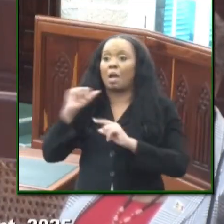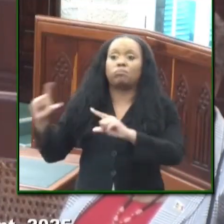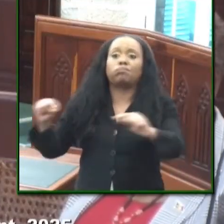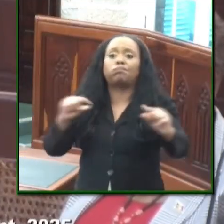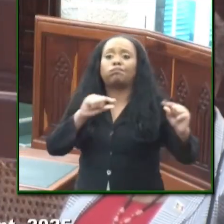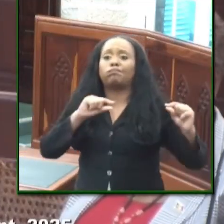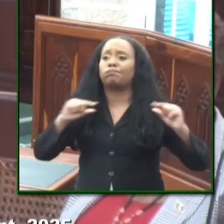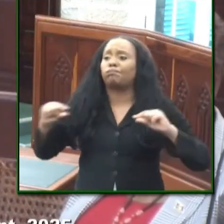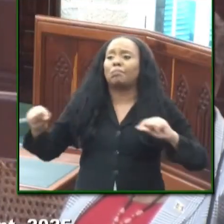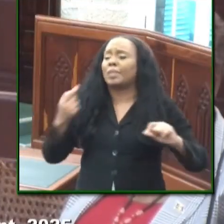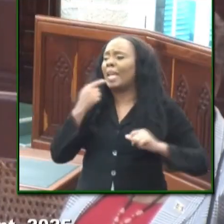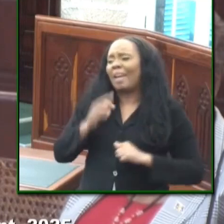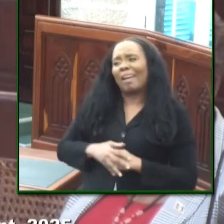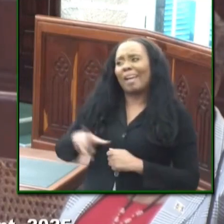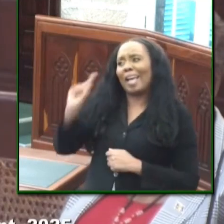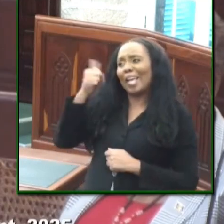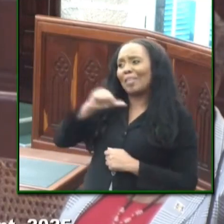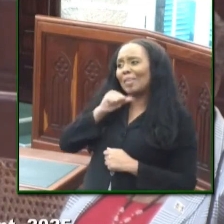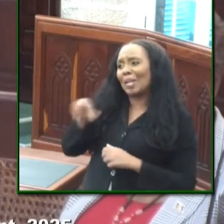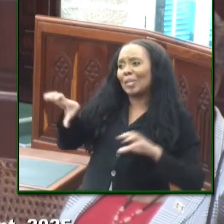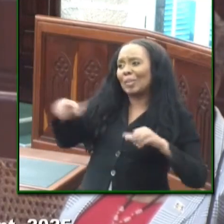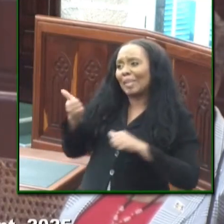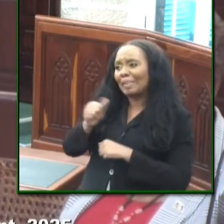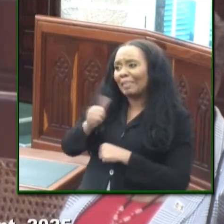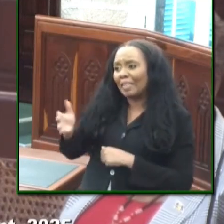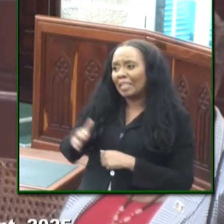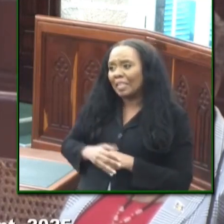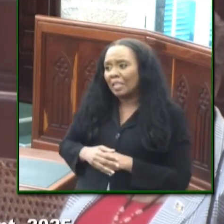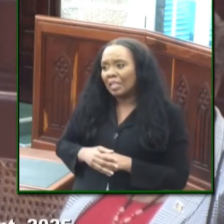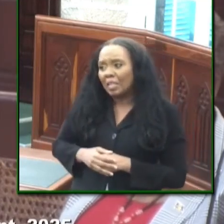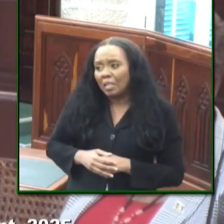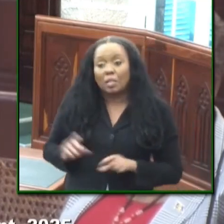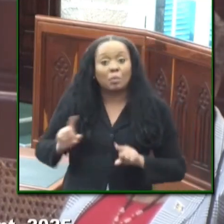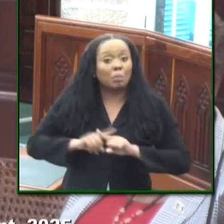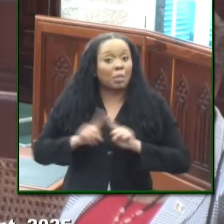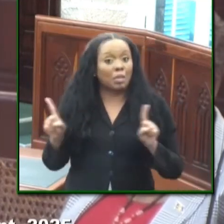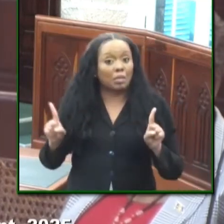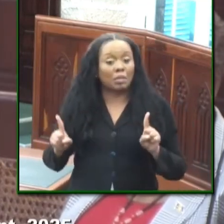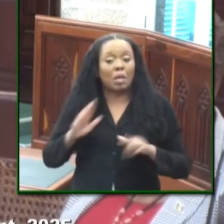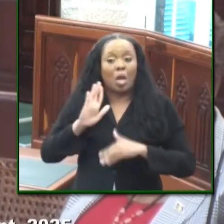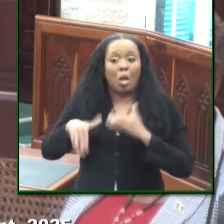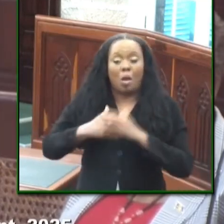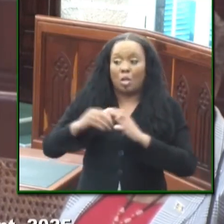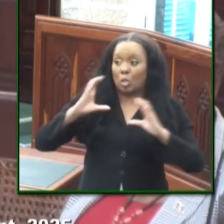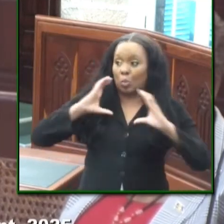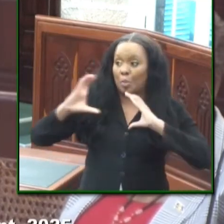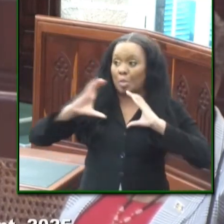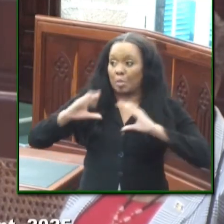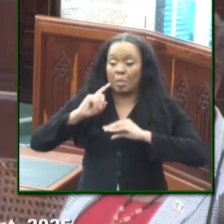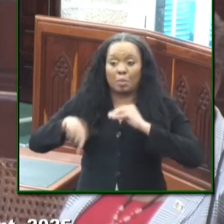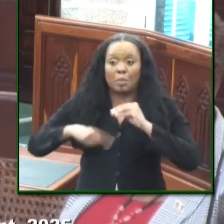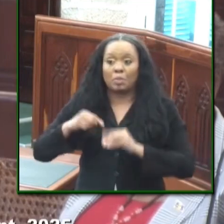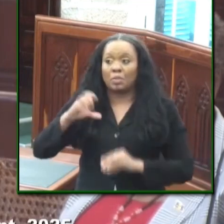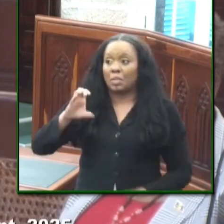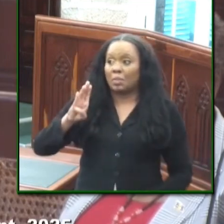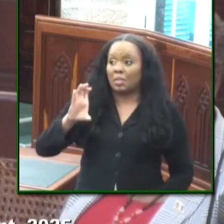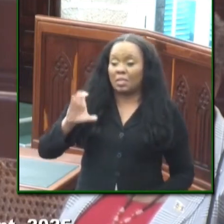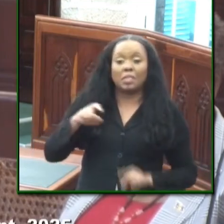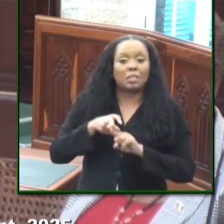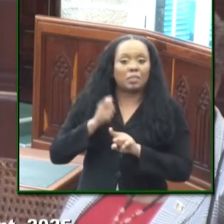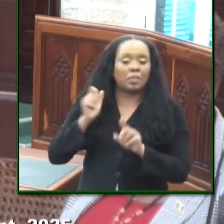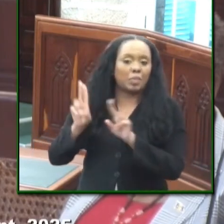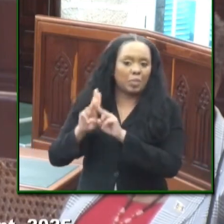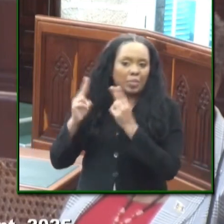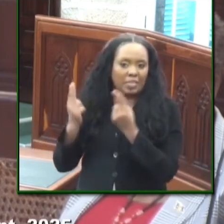how the government could do this. Actually, sir, the bulk of the PR in relation to this was coming from the union.